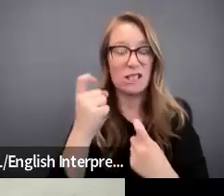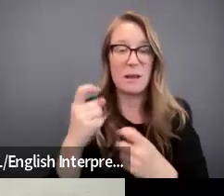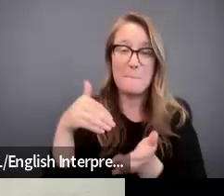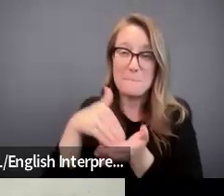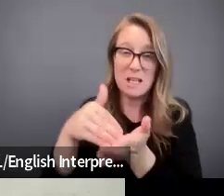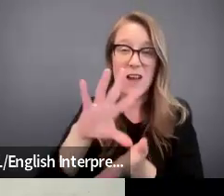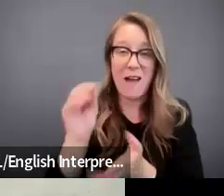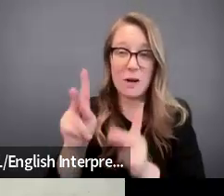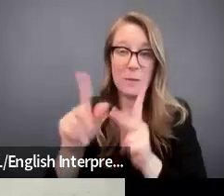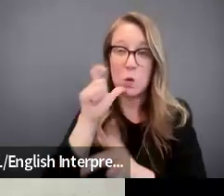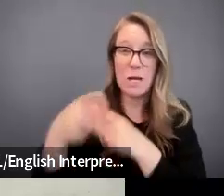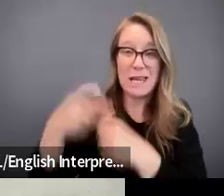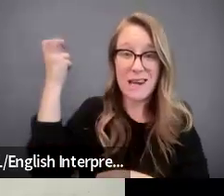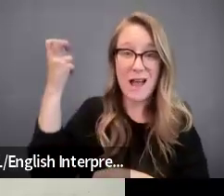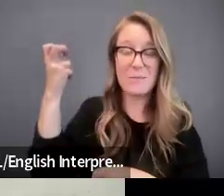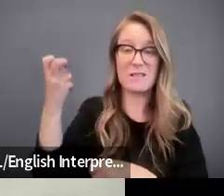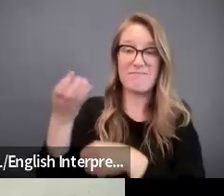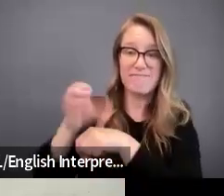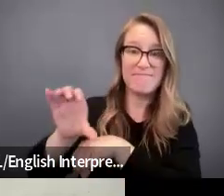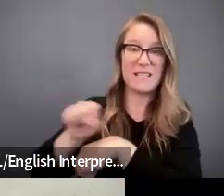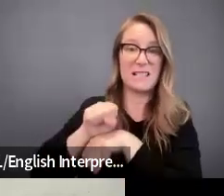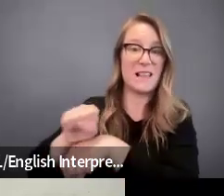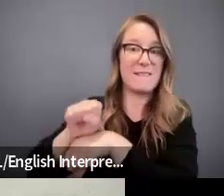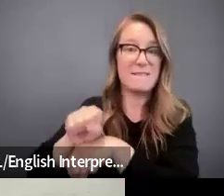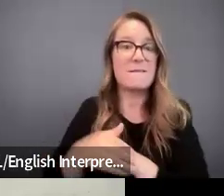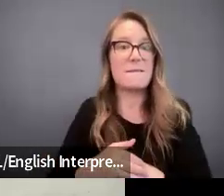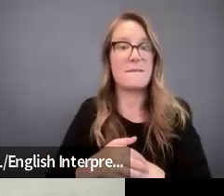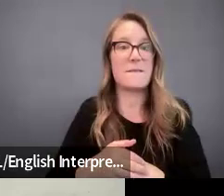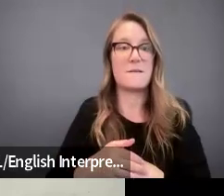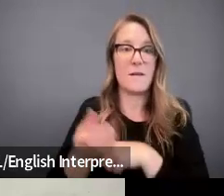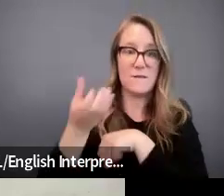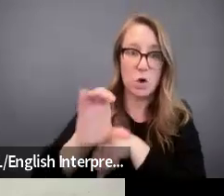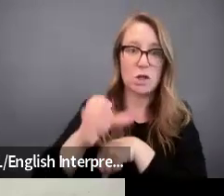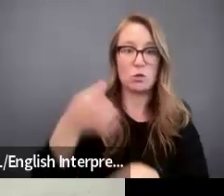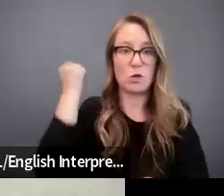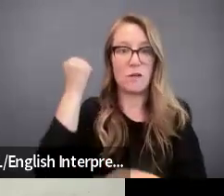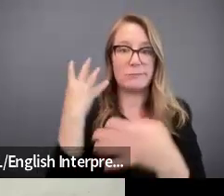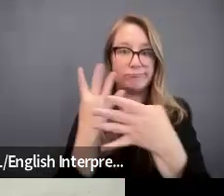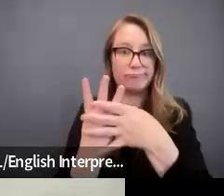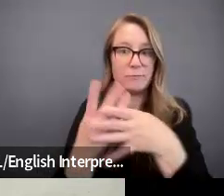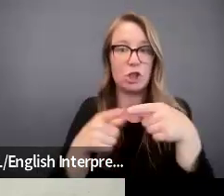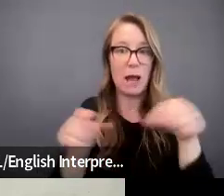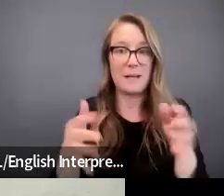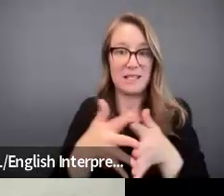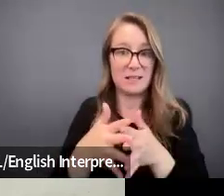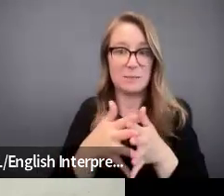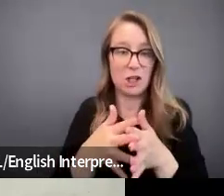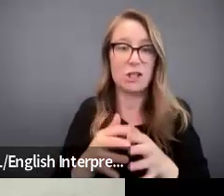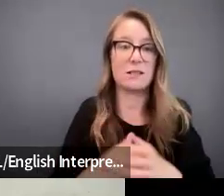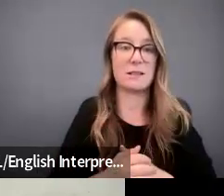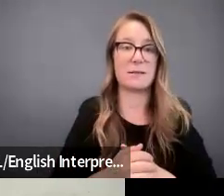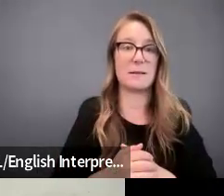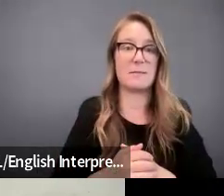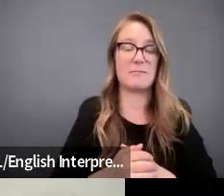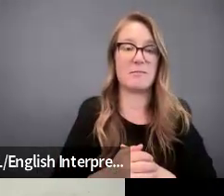African people who were kidnapped and enslaved. The forced removal and incarceration of Japanese Americans.